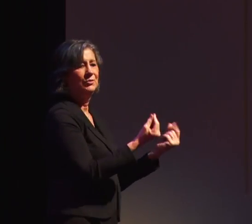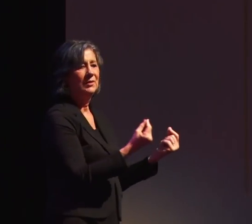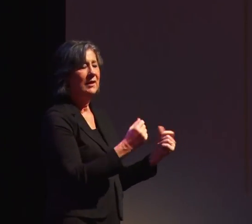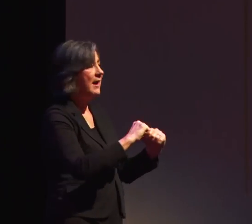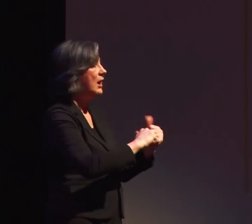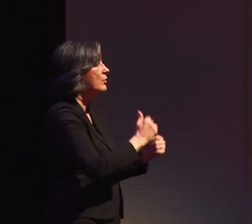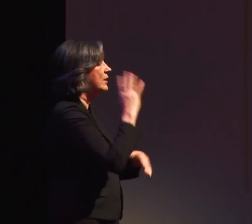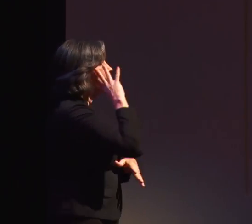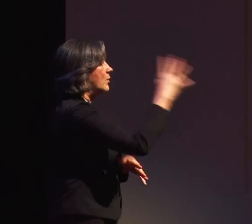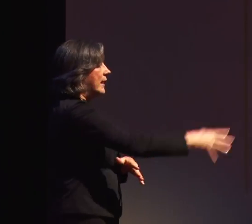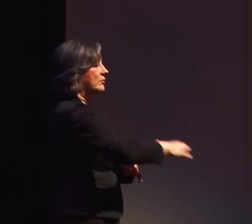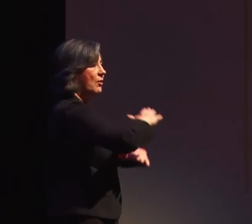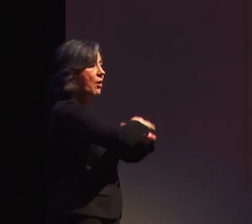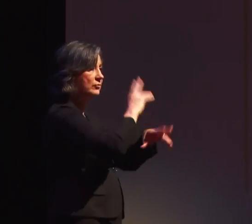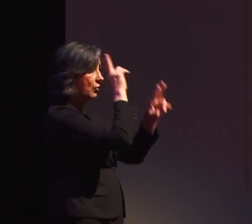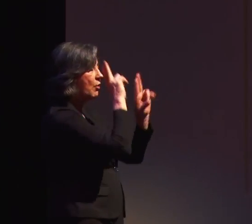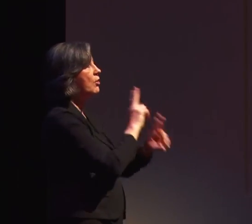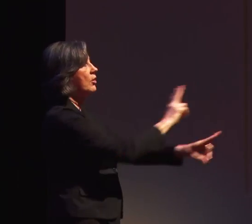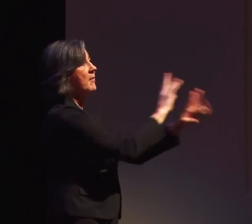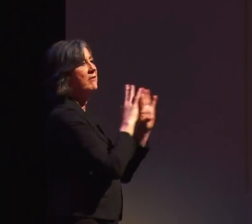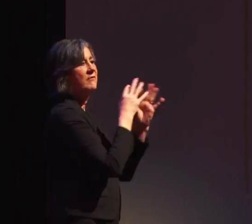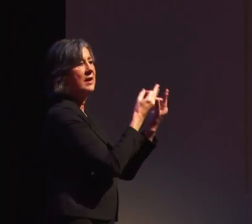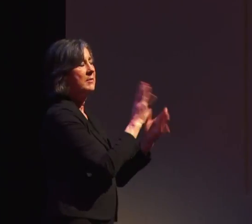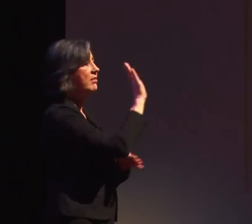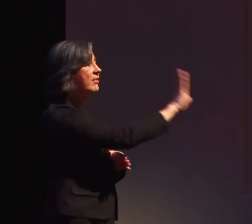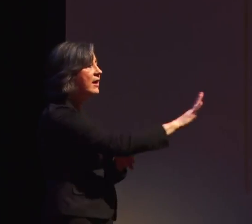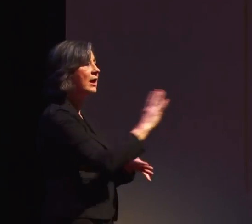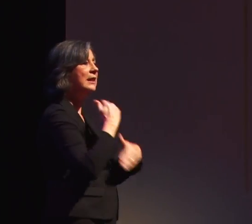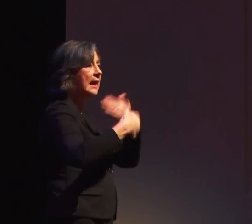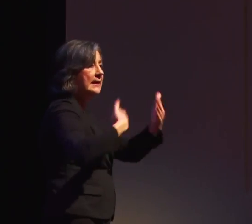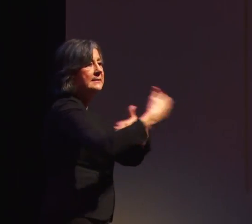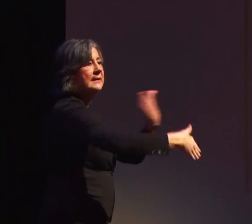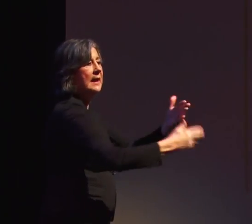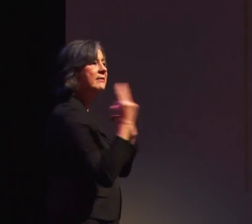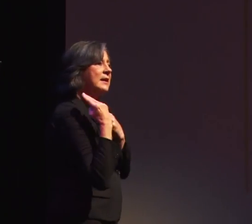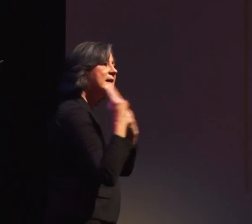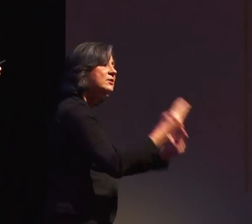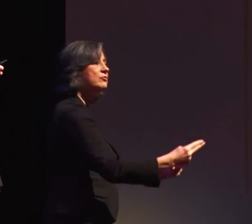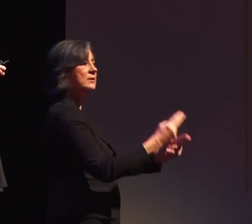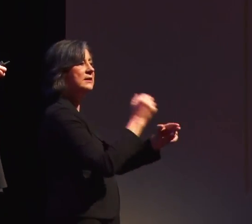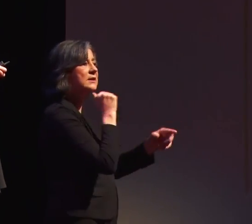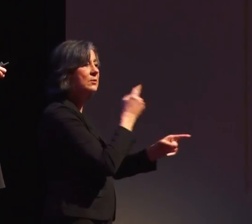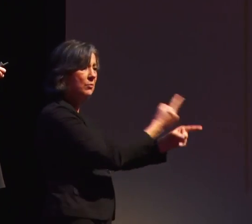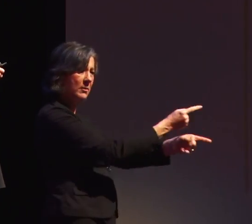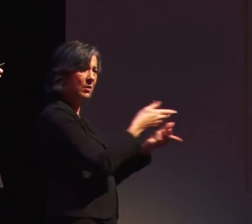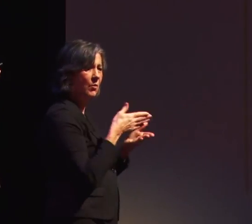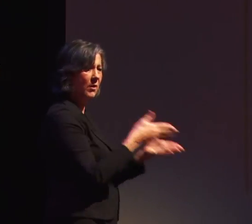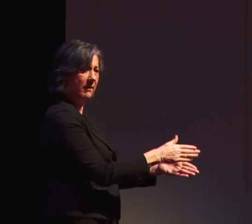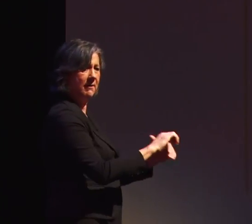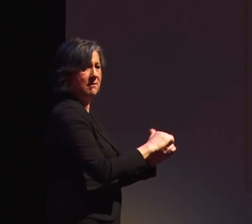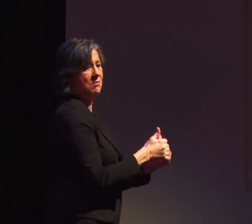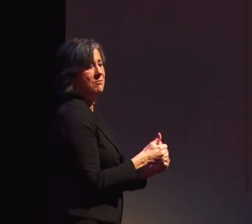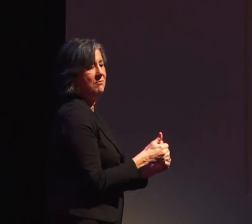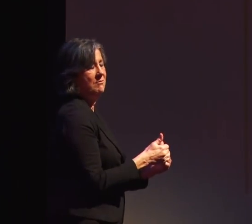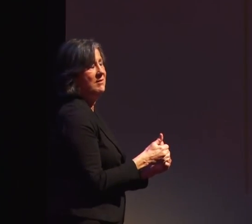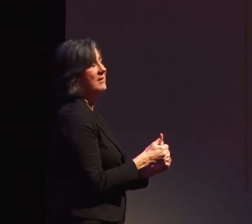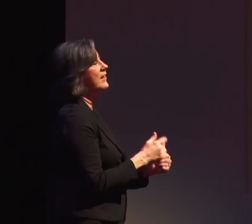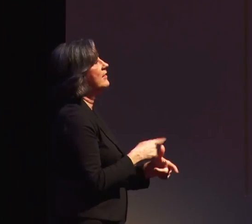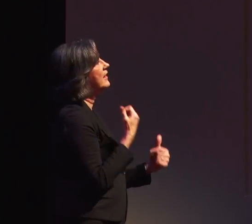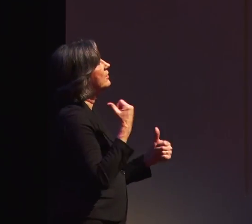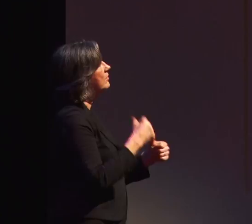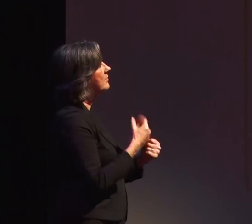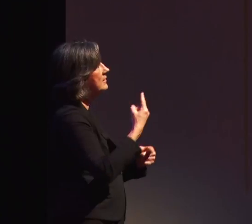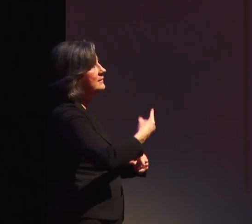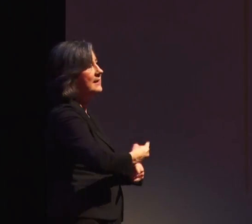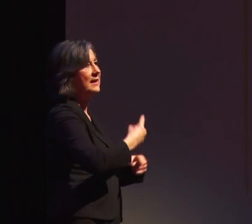this homage that honored my family, their legacy, and this history in an appropriate way? Then I remembered visiting the Japanese